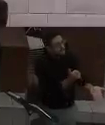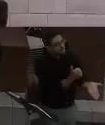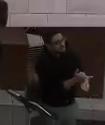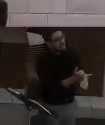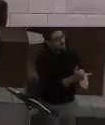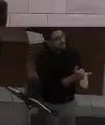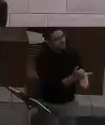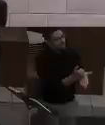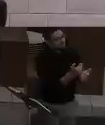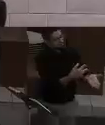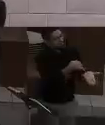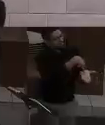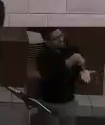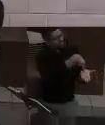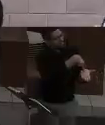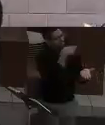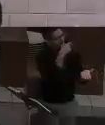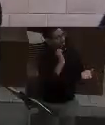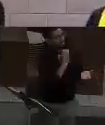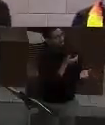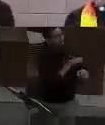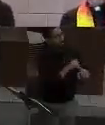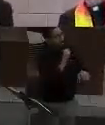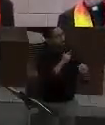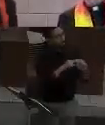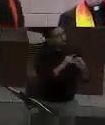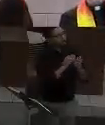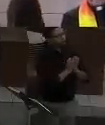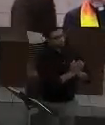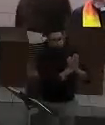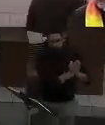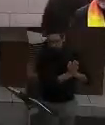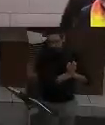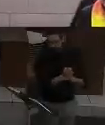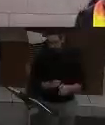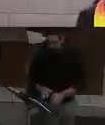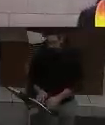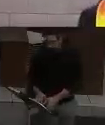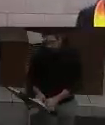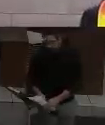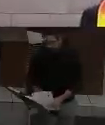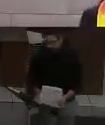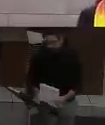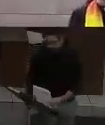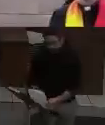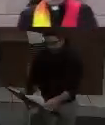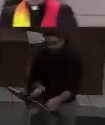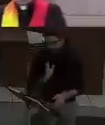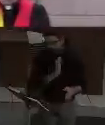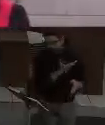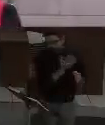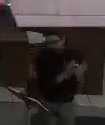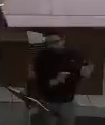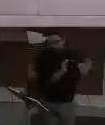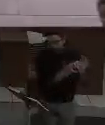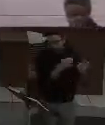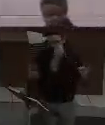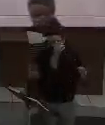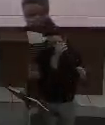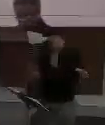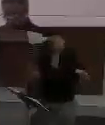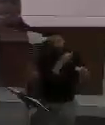You to remain standing today for our call to worship, which is our statement of faith, and your section will be printed in